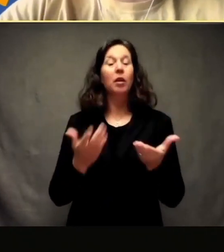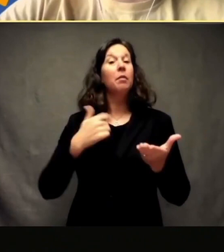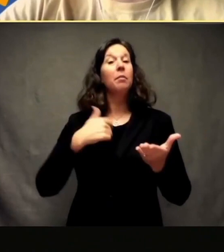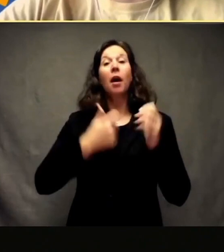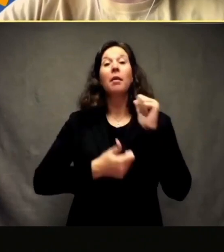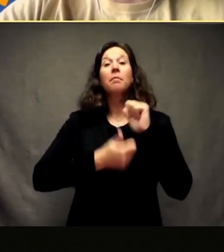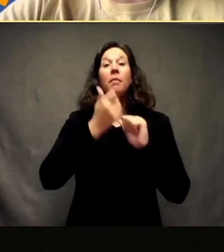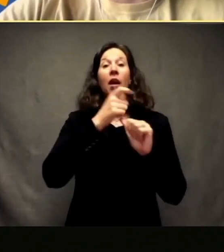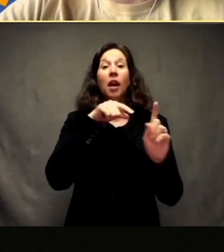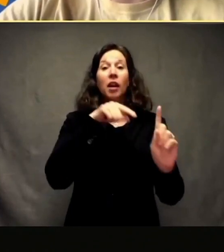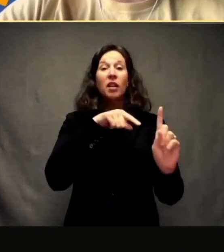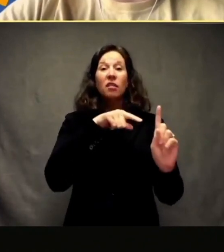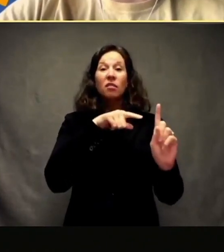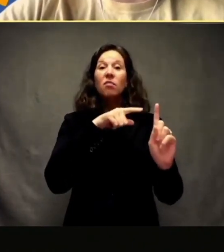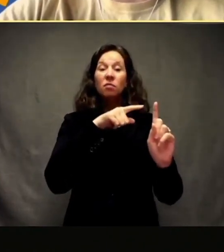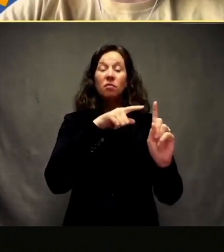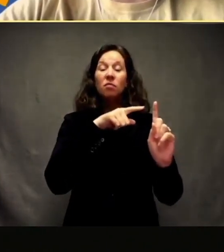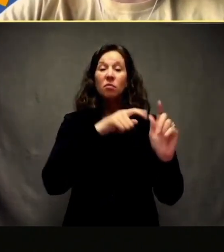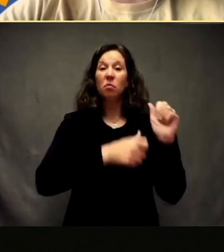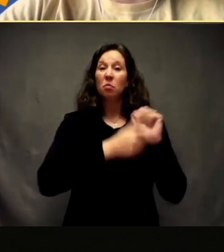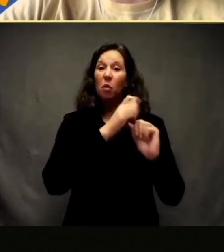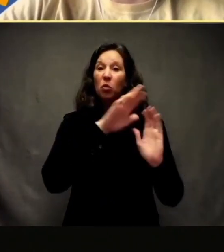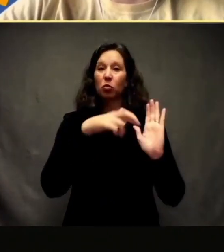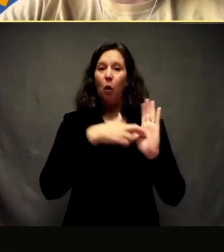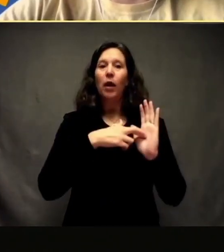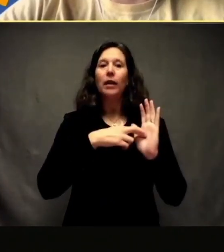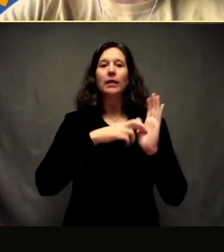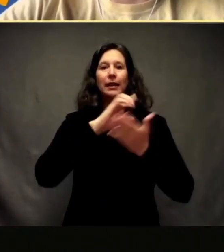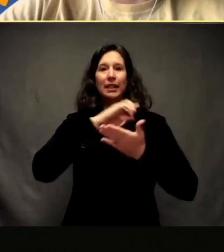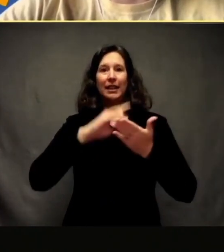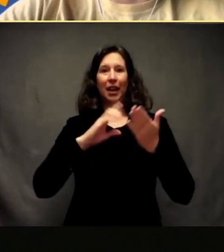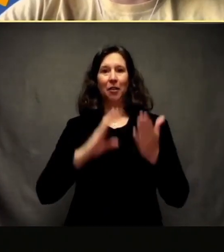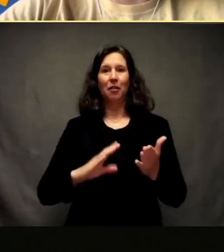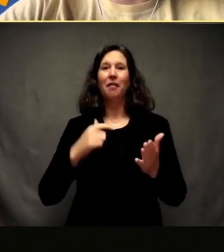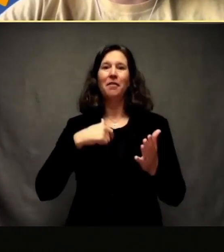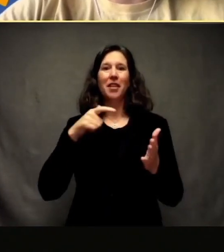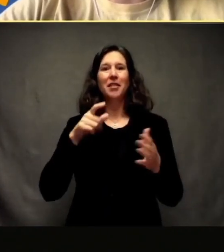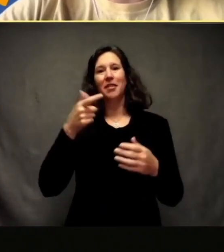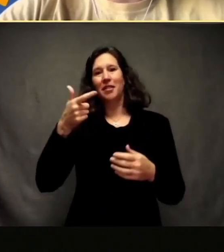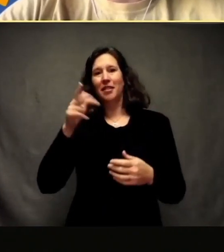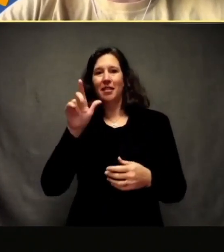we're going to be sharing has been as a designer of the guide that we're so excited to share with you.